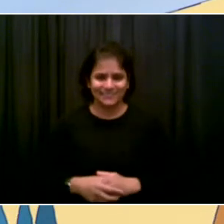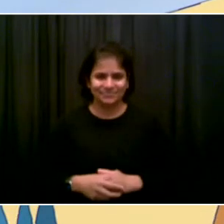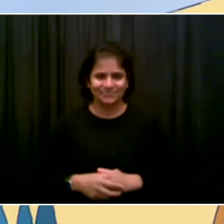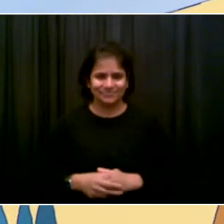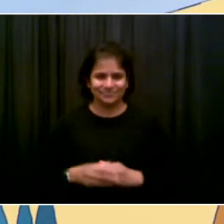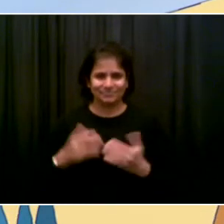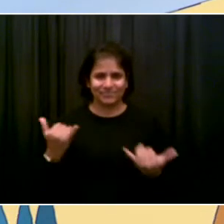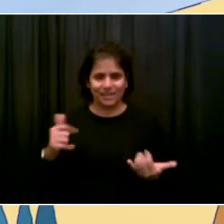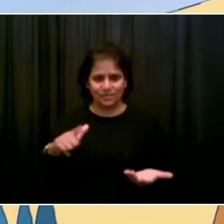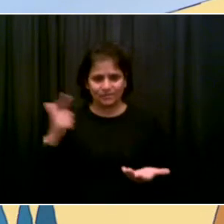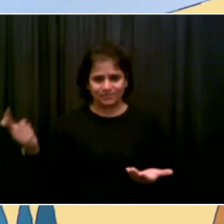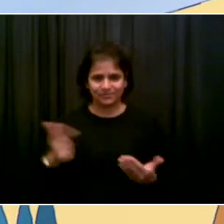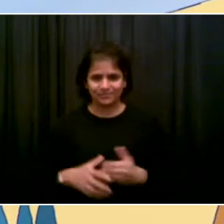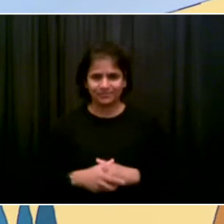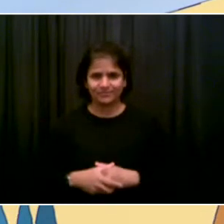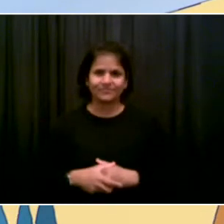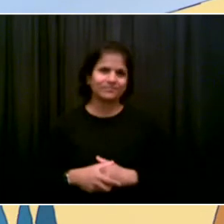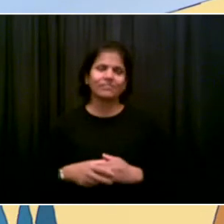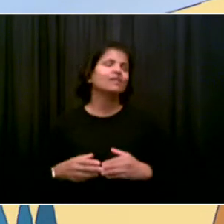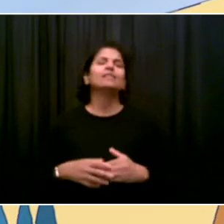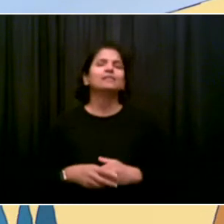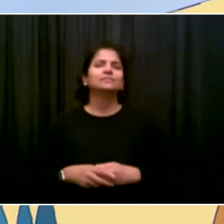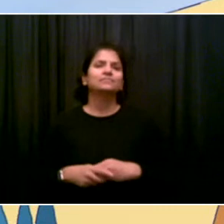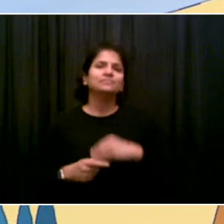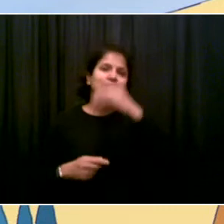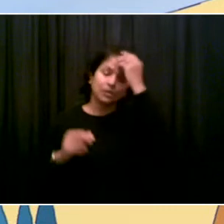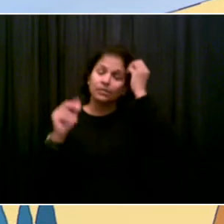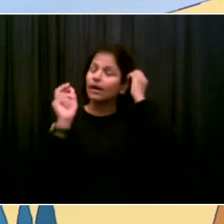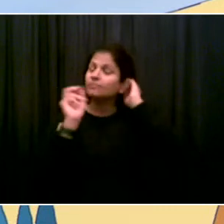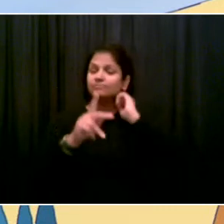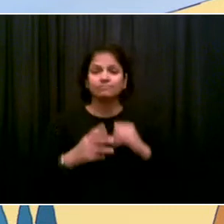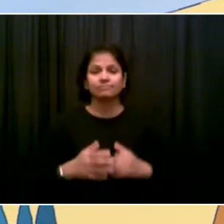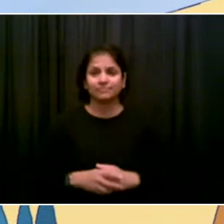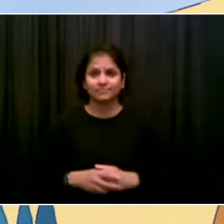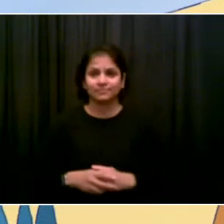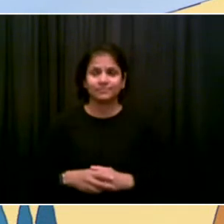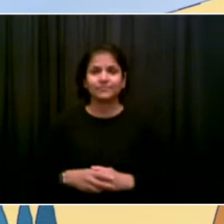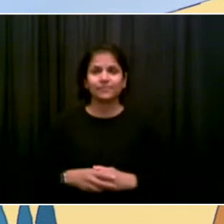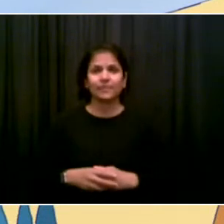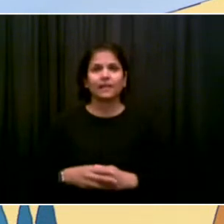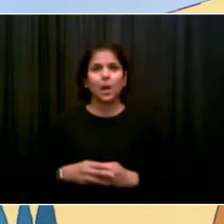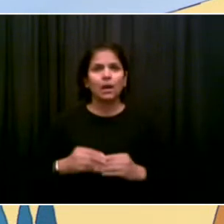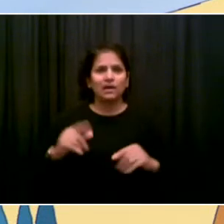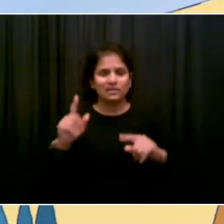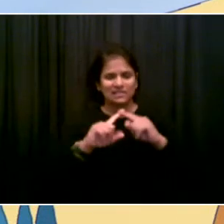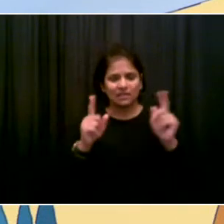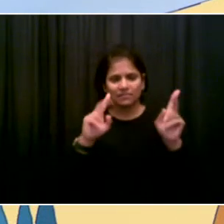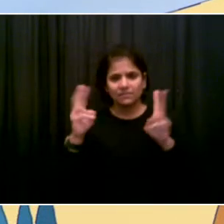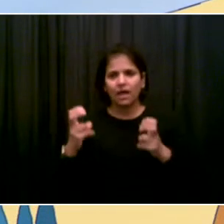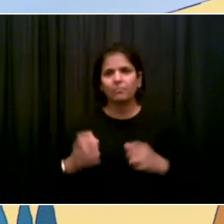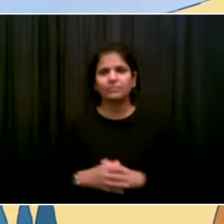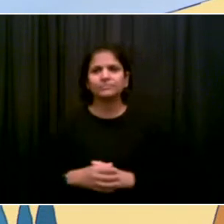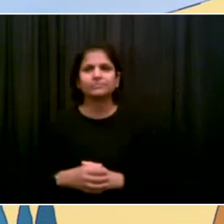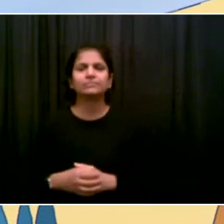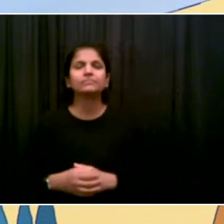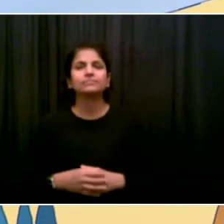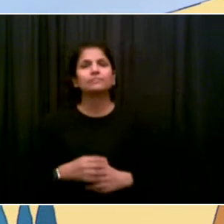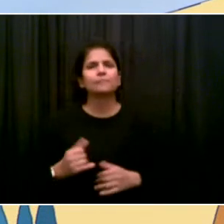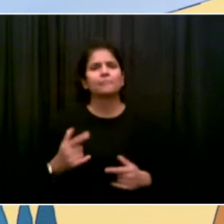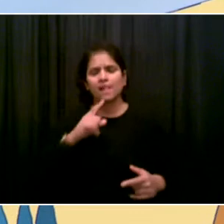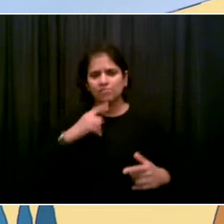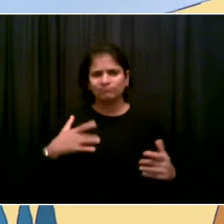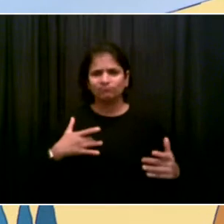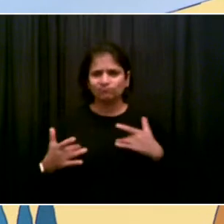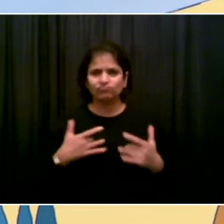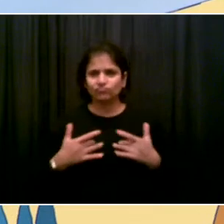Okay. Second, different topic. What are your concerns about rising infection